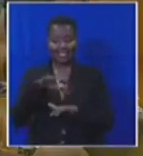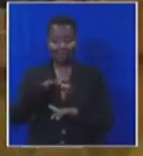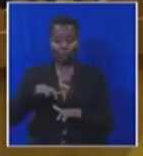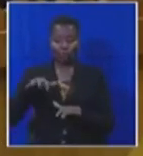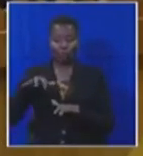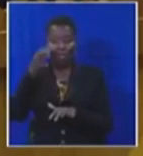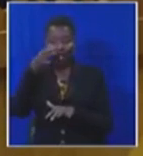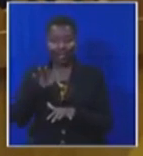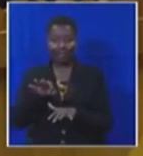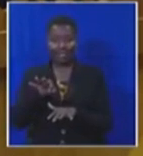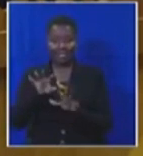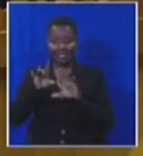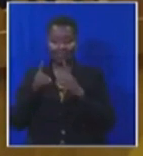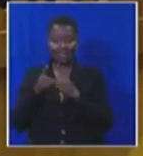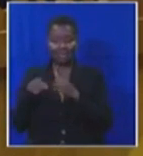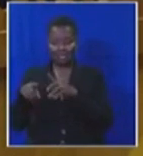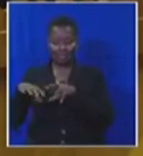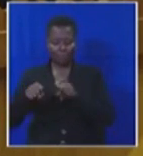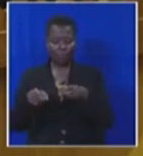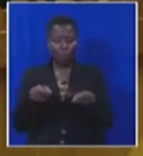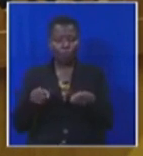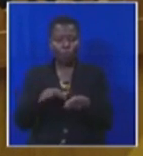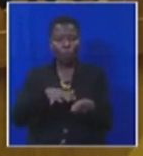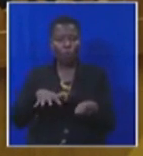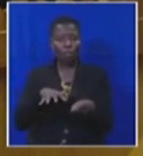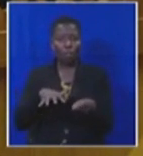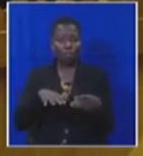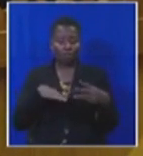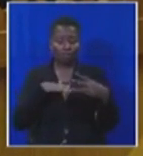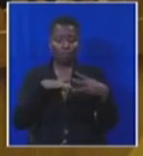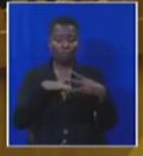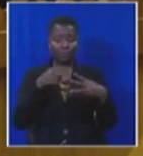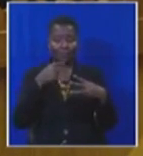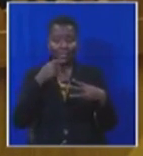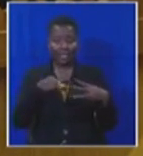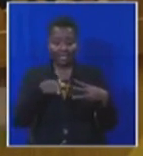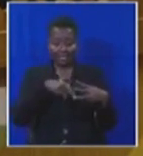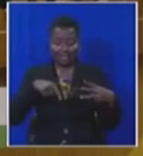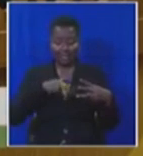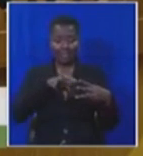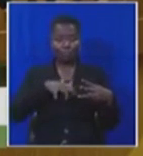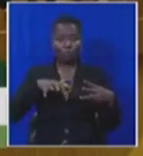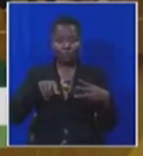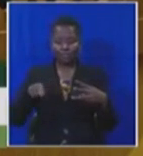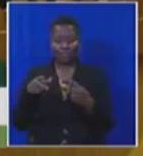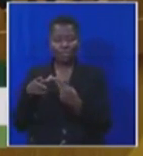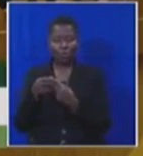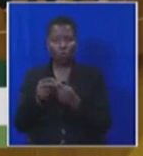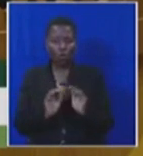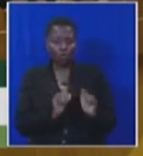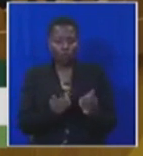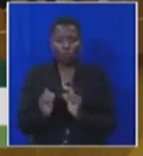departments, 6 of them under control of SADTU. It will show that in these provinces, SADTU runs a protection racket,